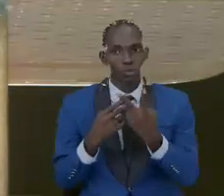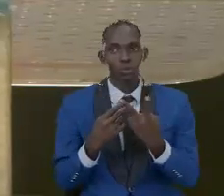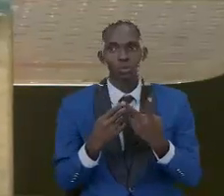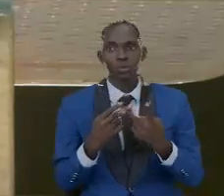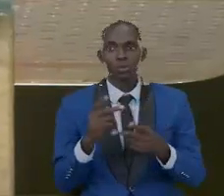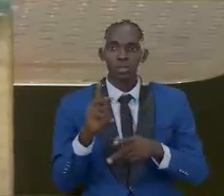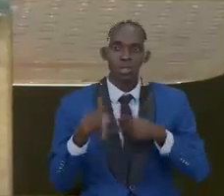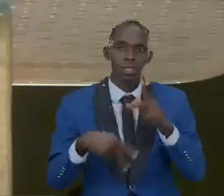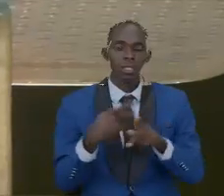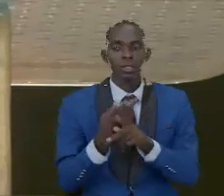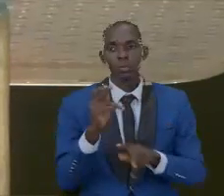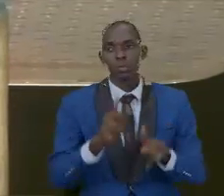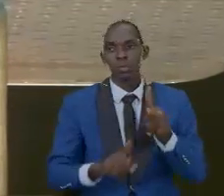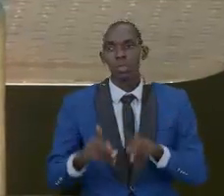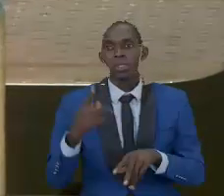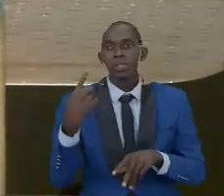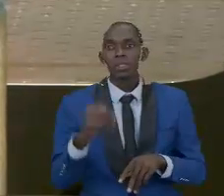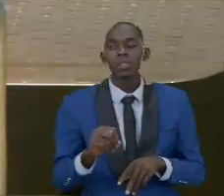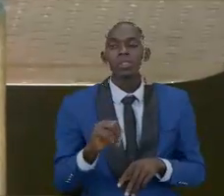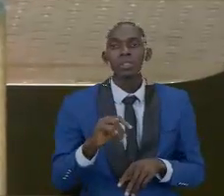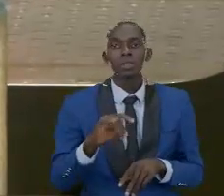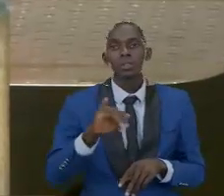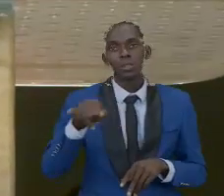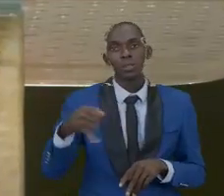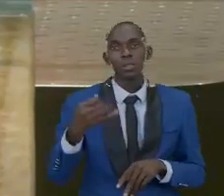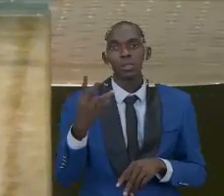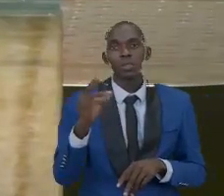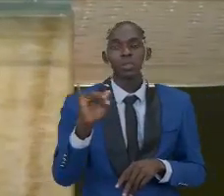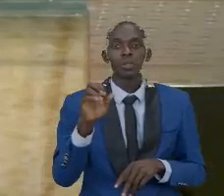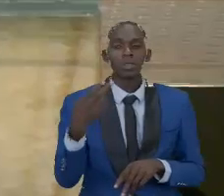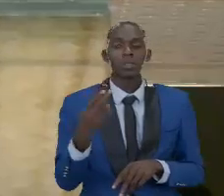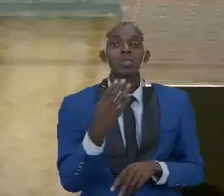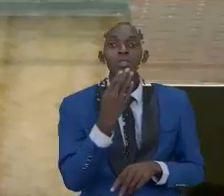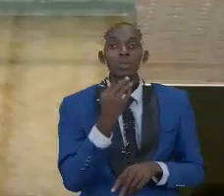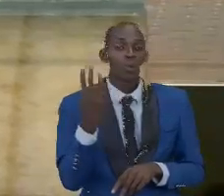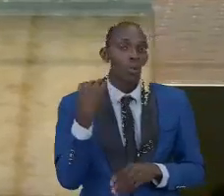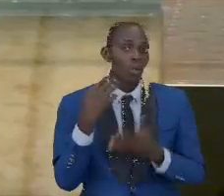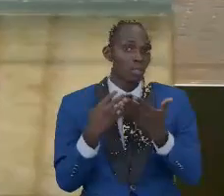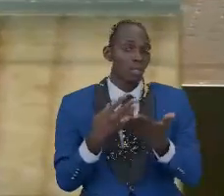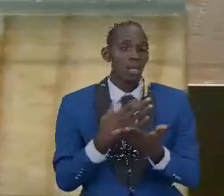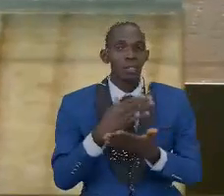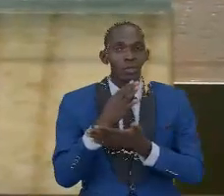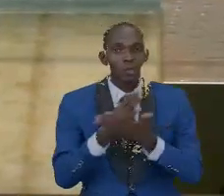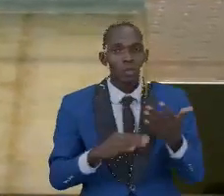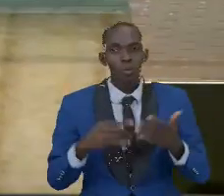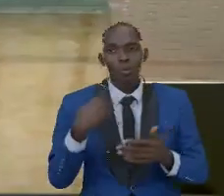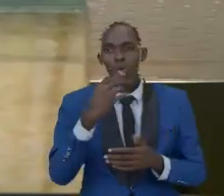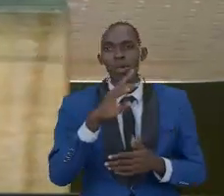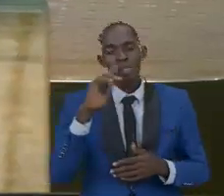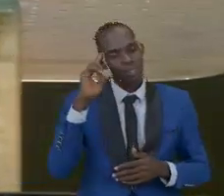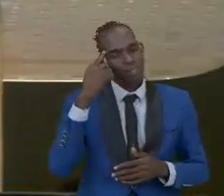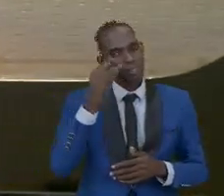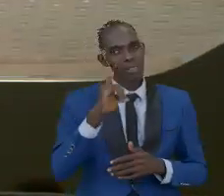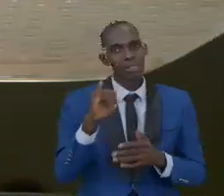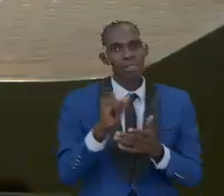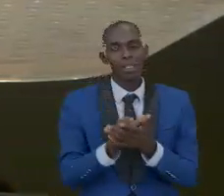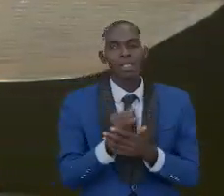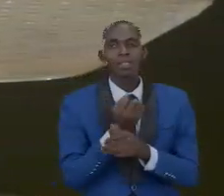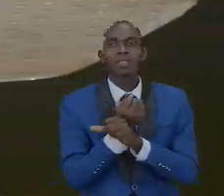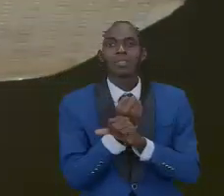the Jews who are there and there were those who are thinking that justification